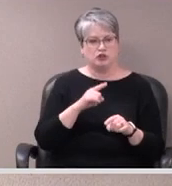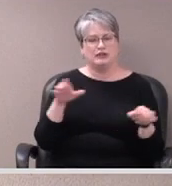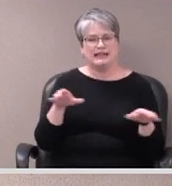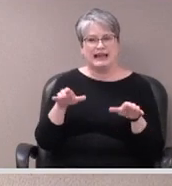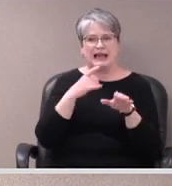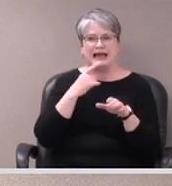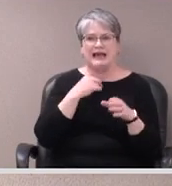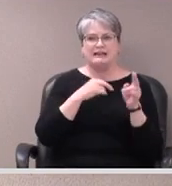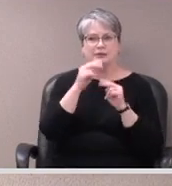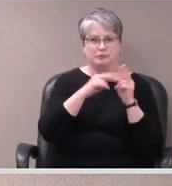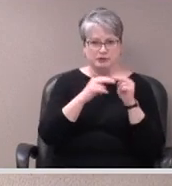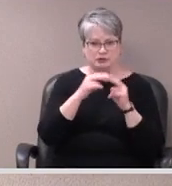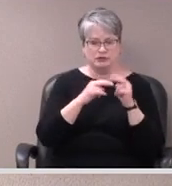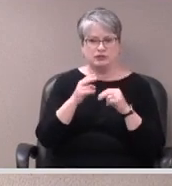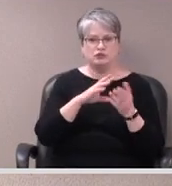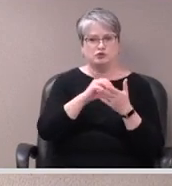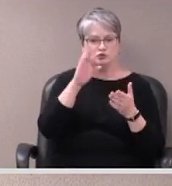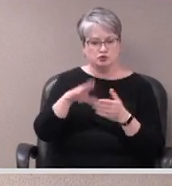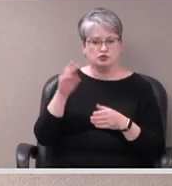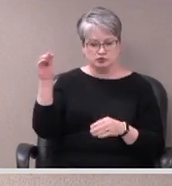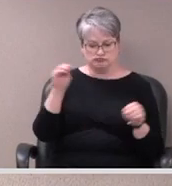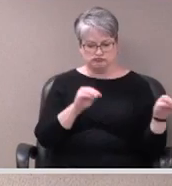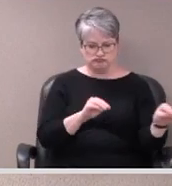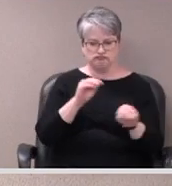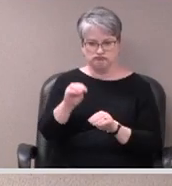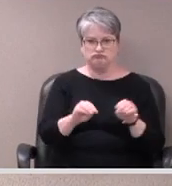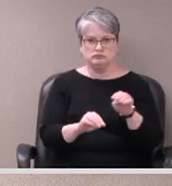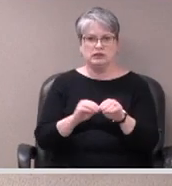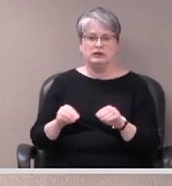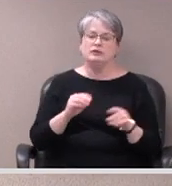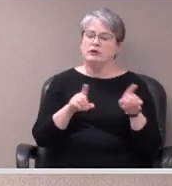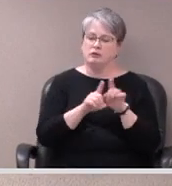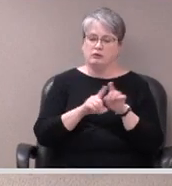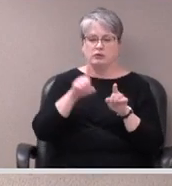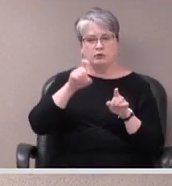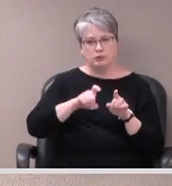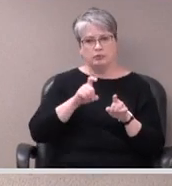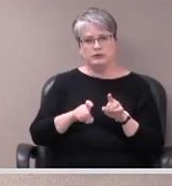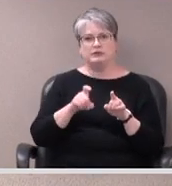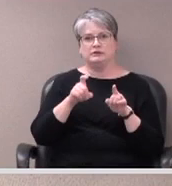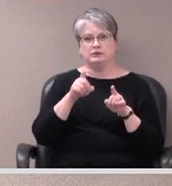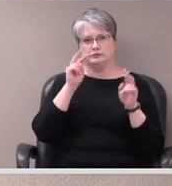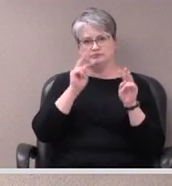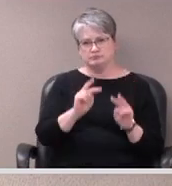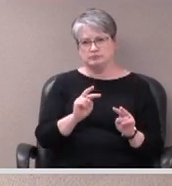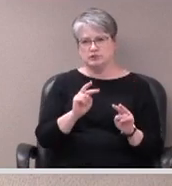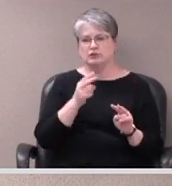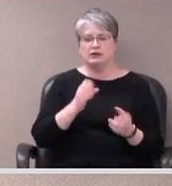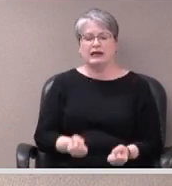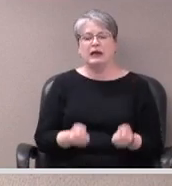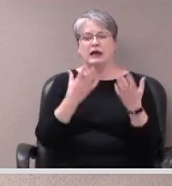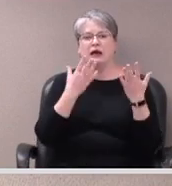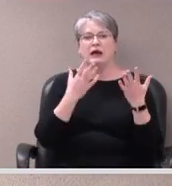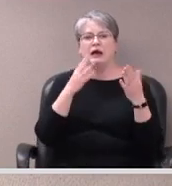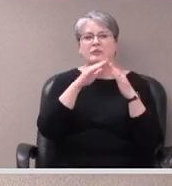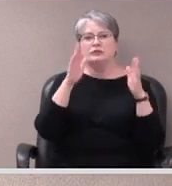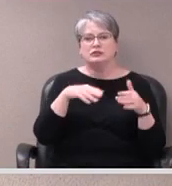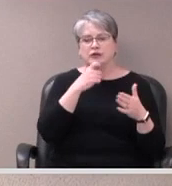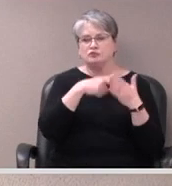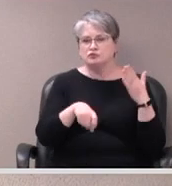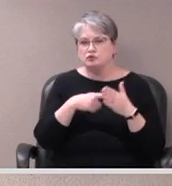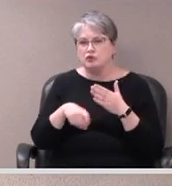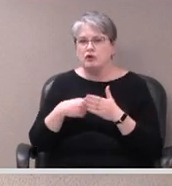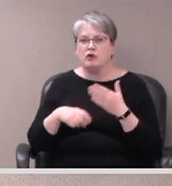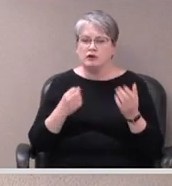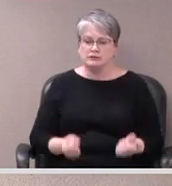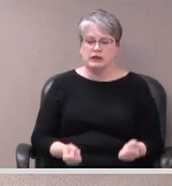as the students move in. And we also have to factor in the price point of the houses. You know, that may affect the number of